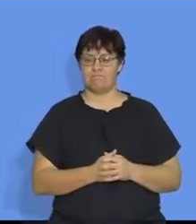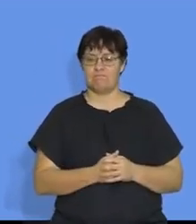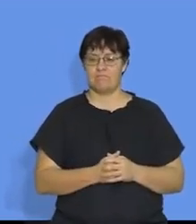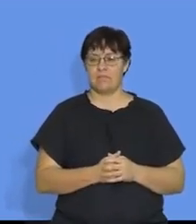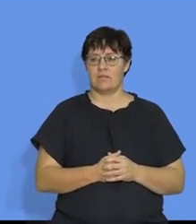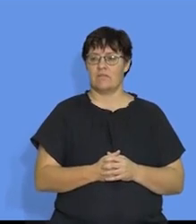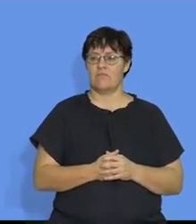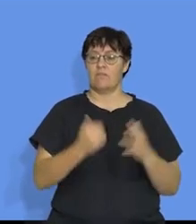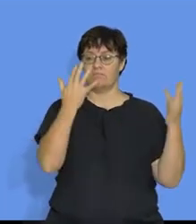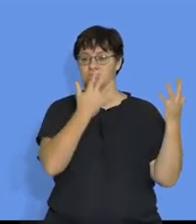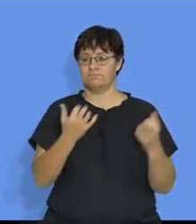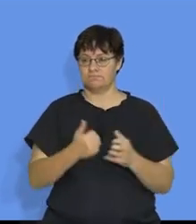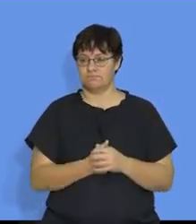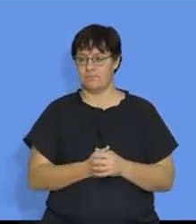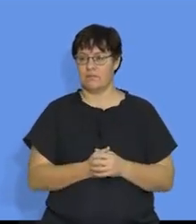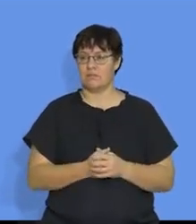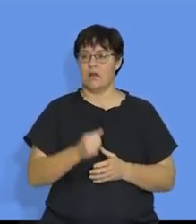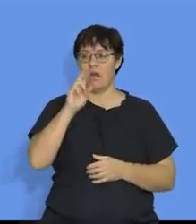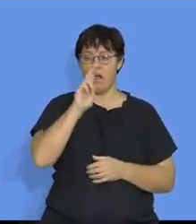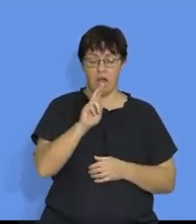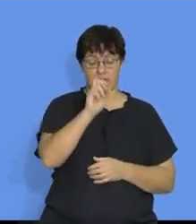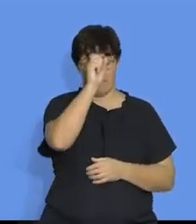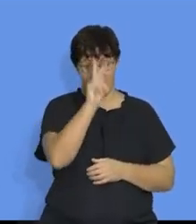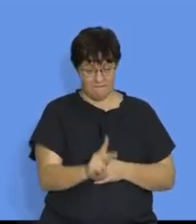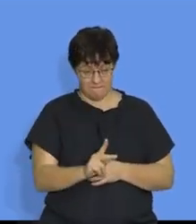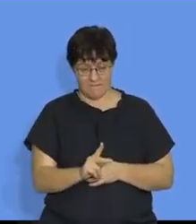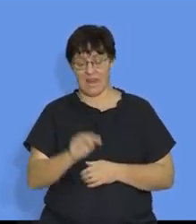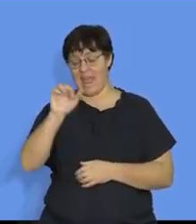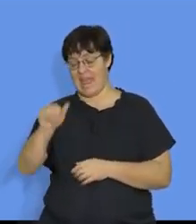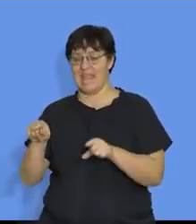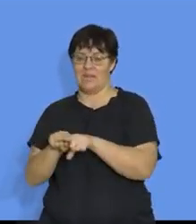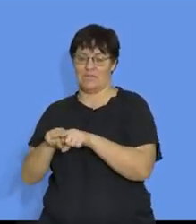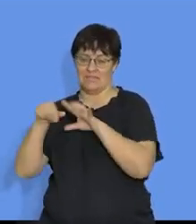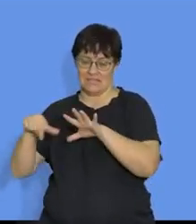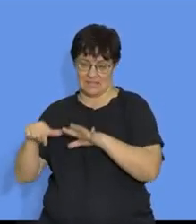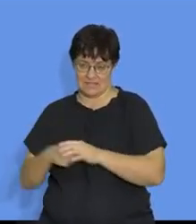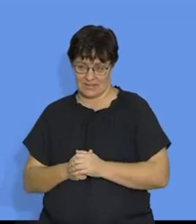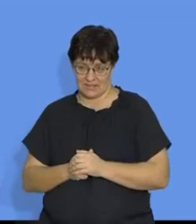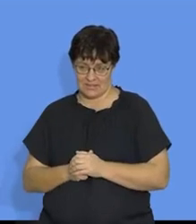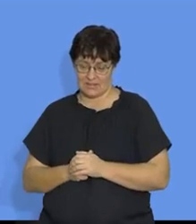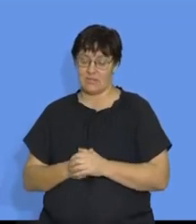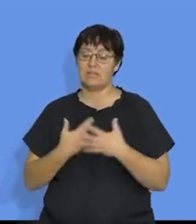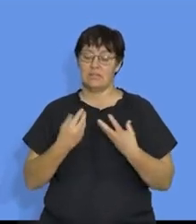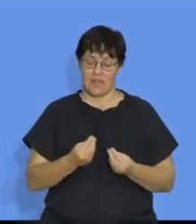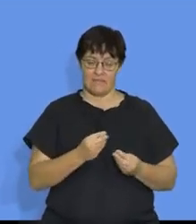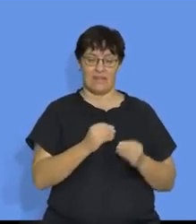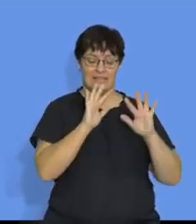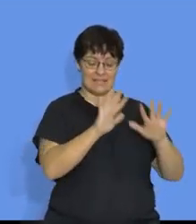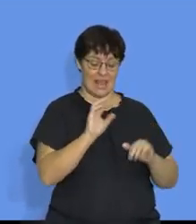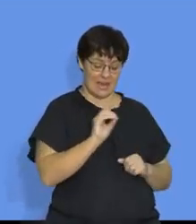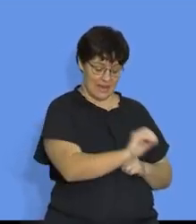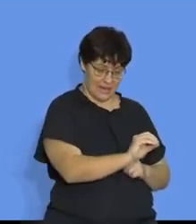So I'm now going to be doing the calculation when r is a half and when a is 60. Again,